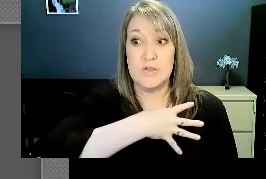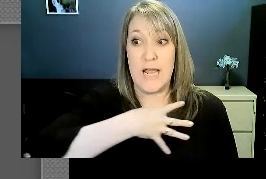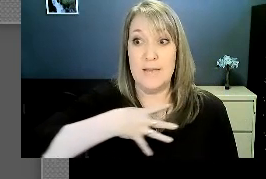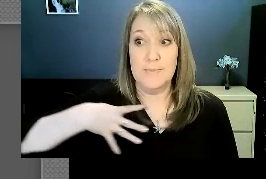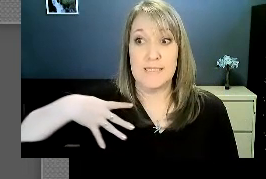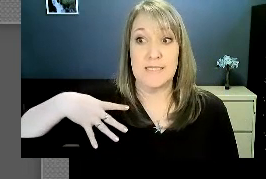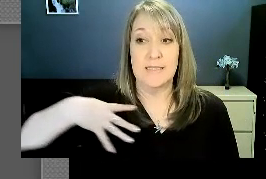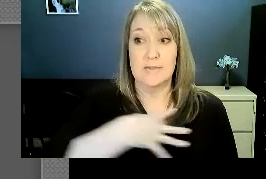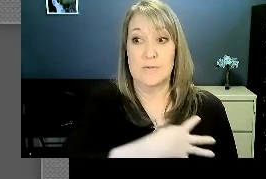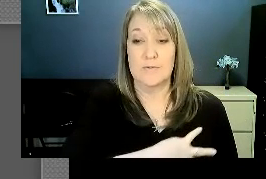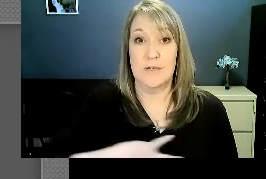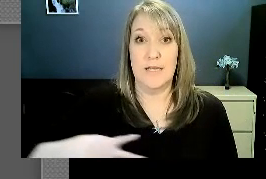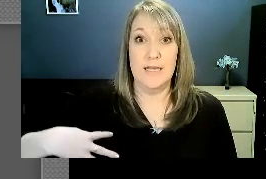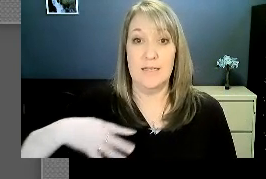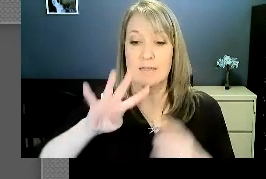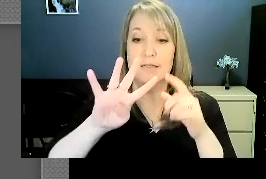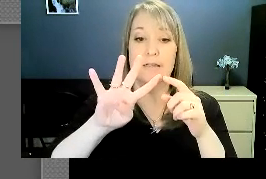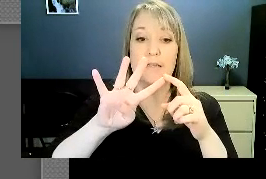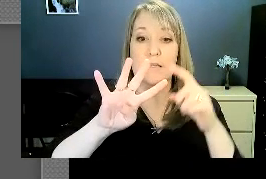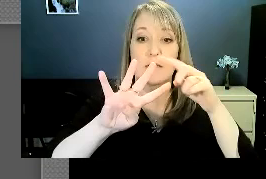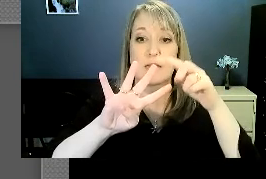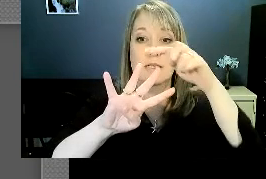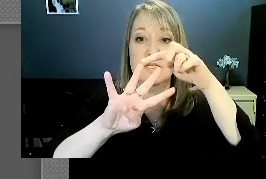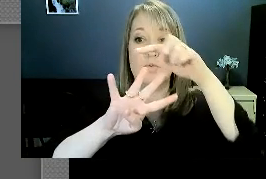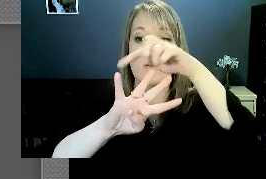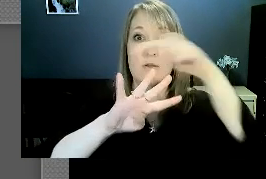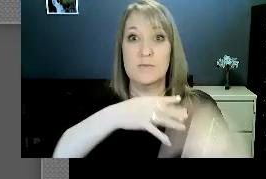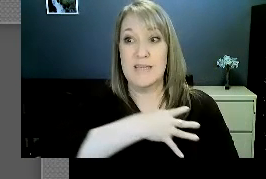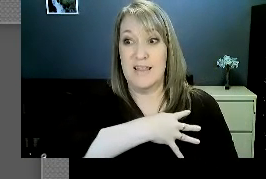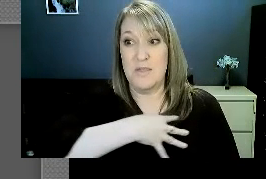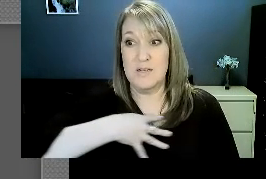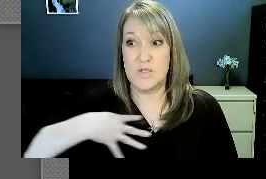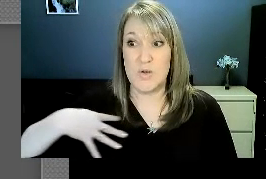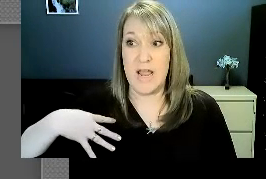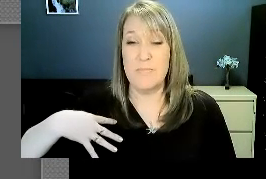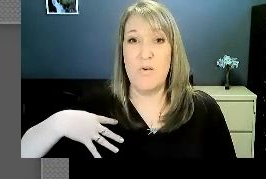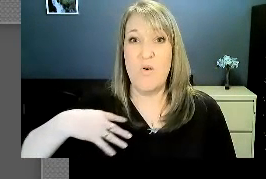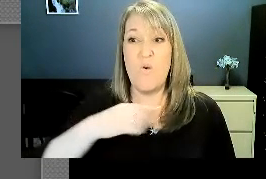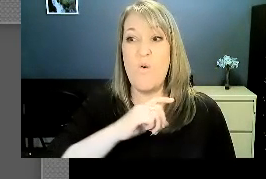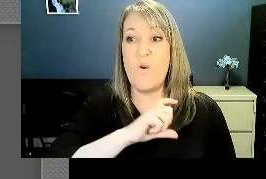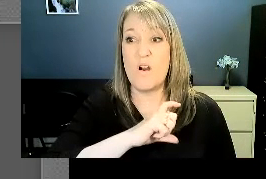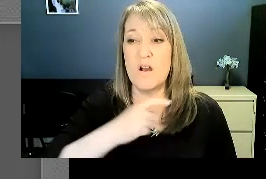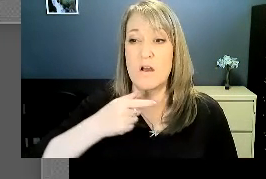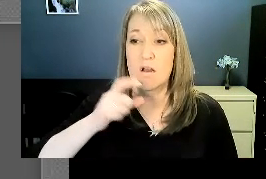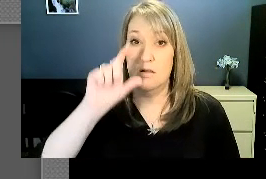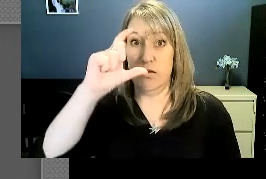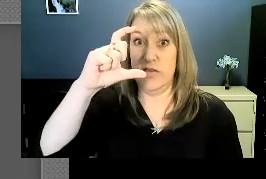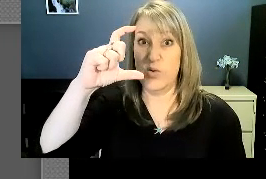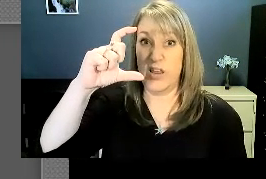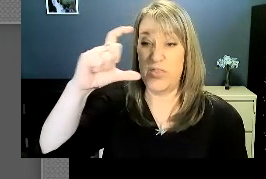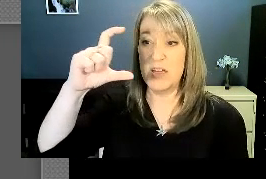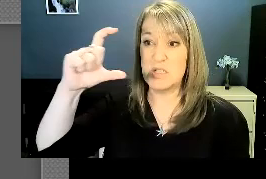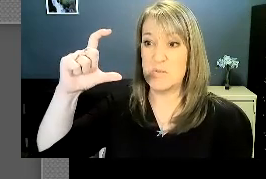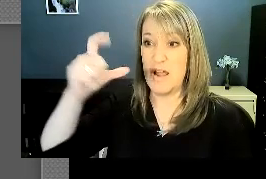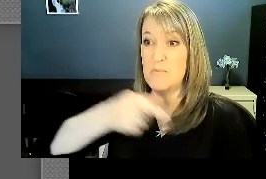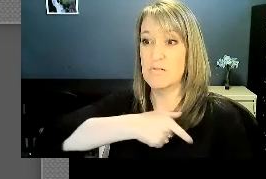thin stripes, right? Each one of those being a thin stripe. Or if you